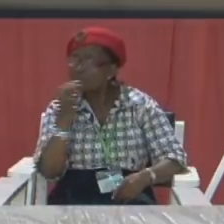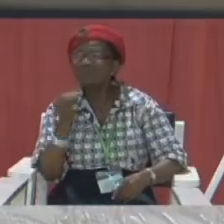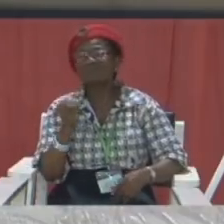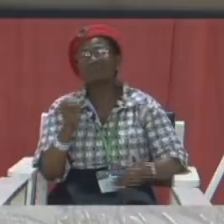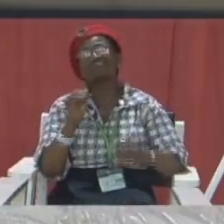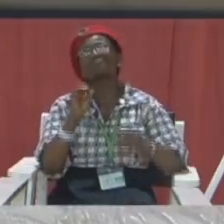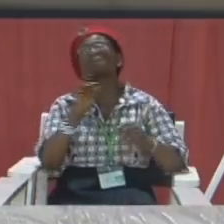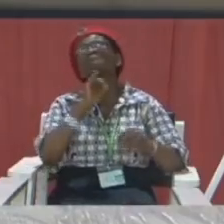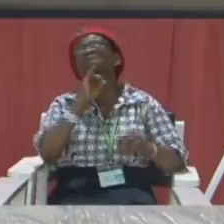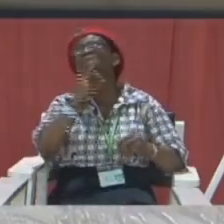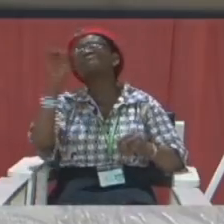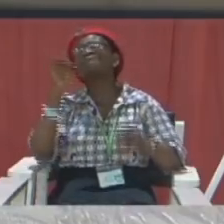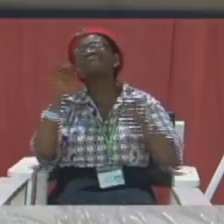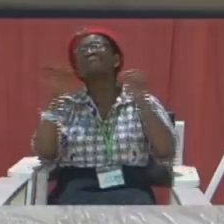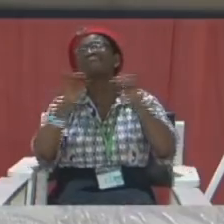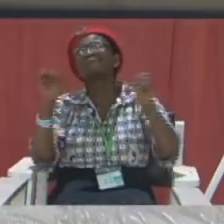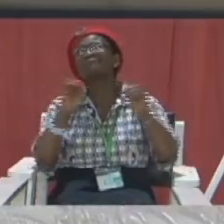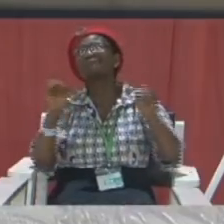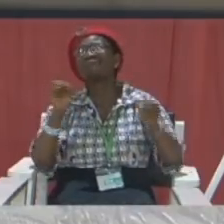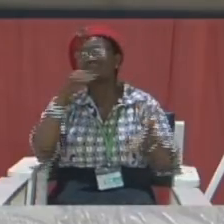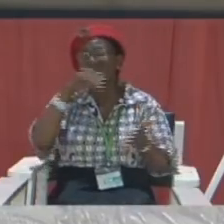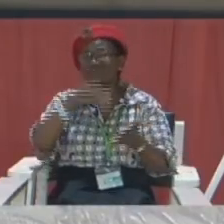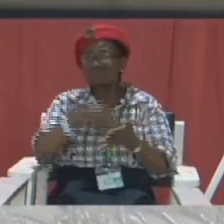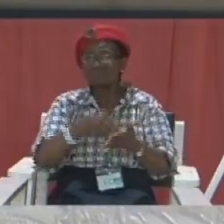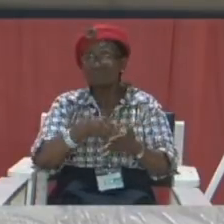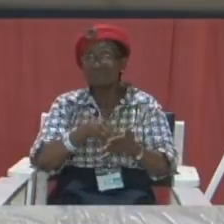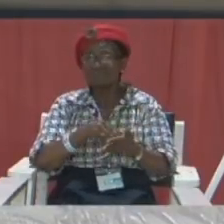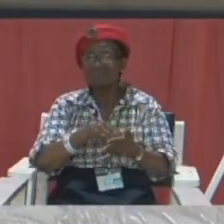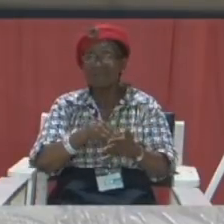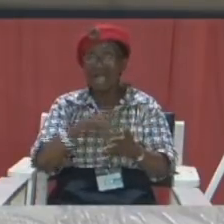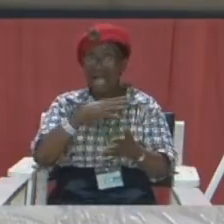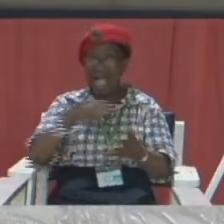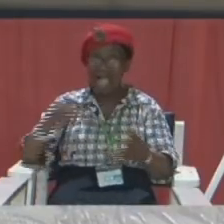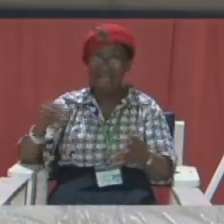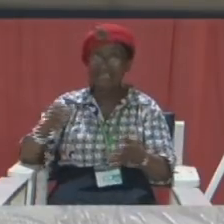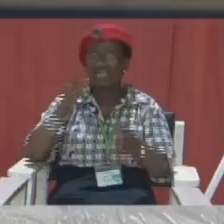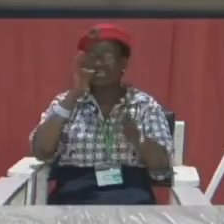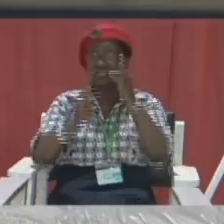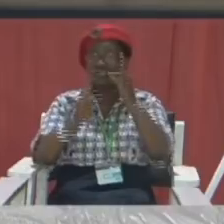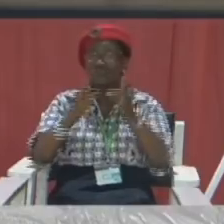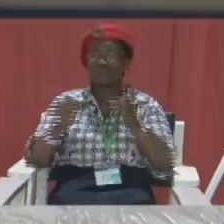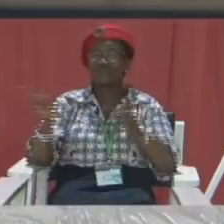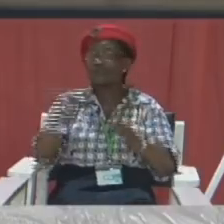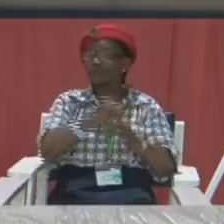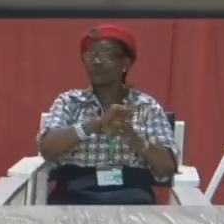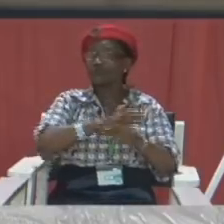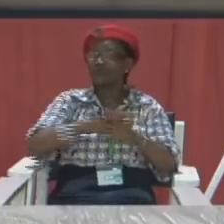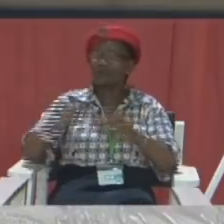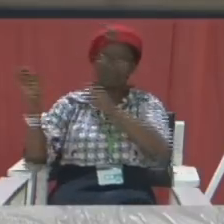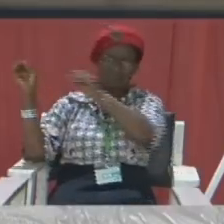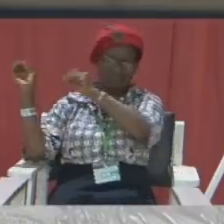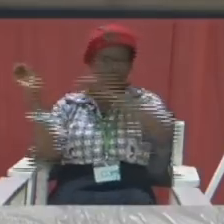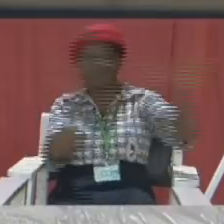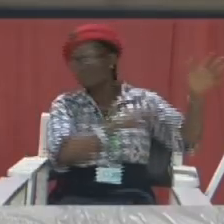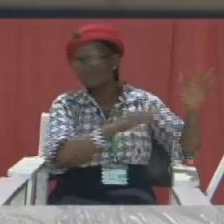But that if you don't get rid of it quickly. Sugbon to ba da ogun yen nu.